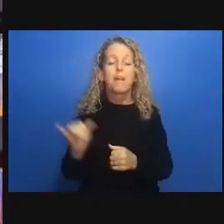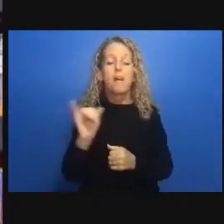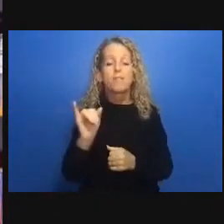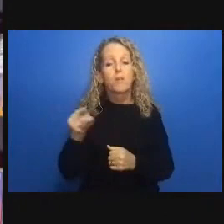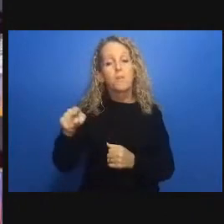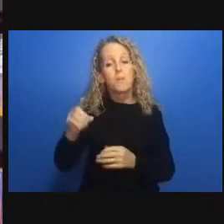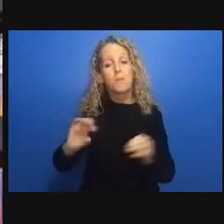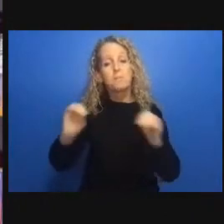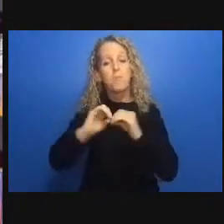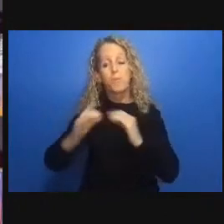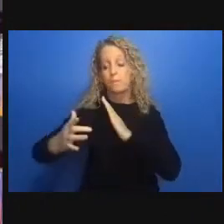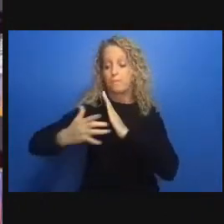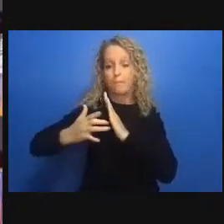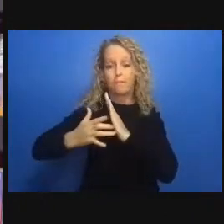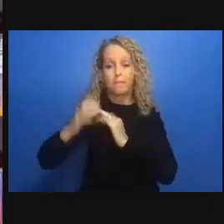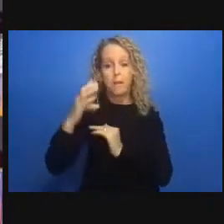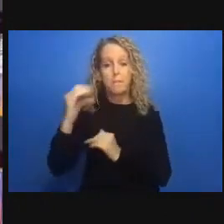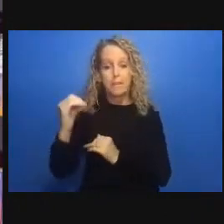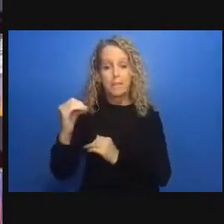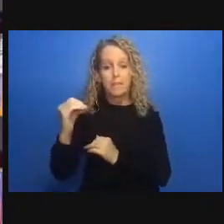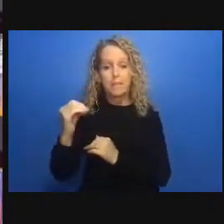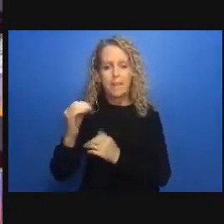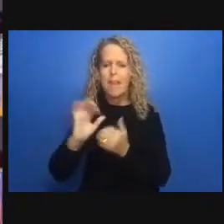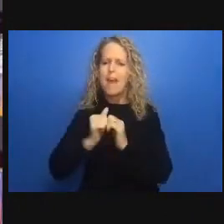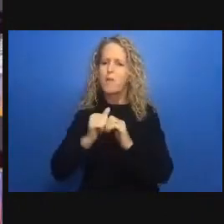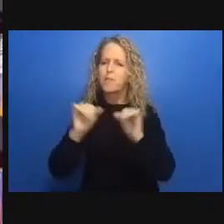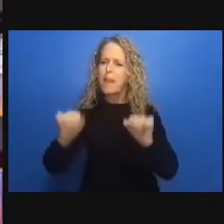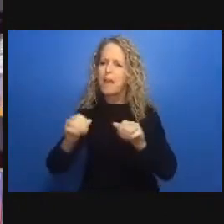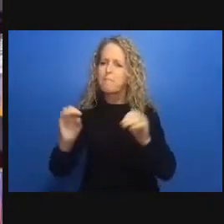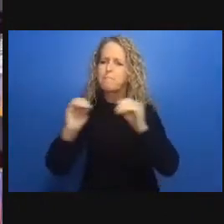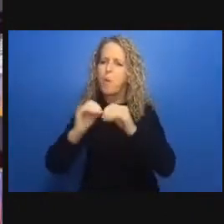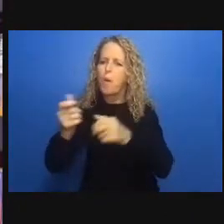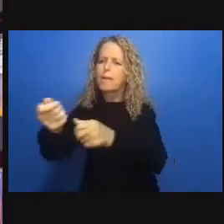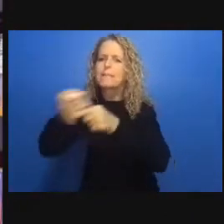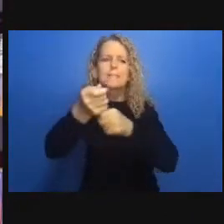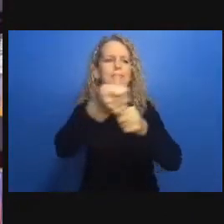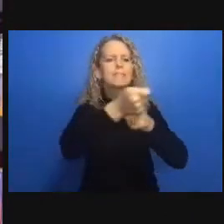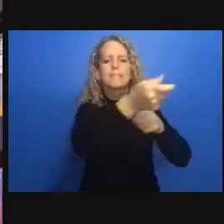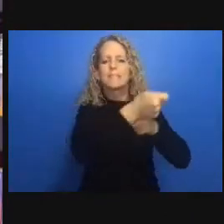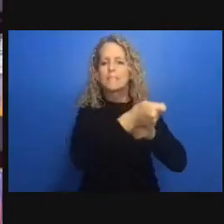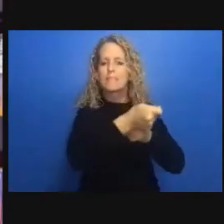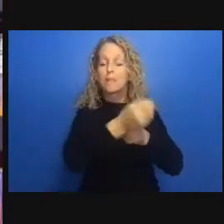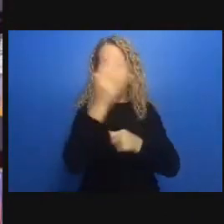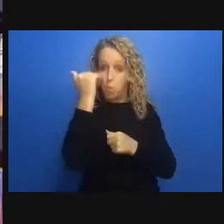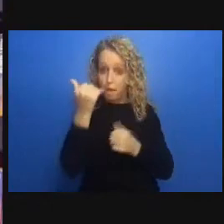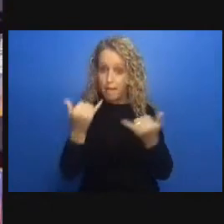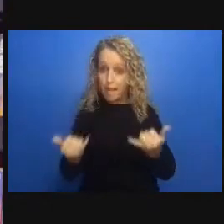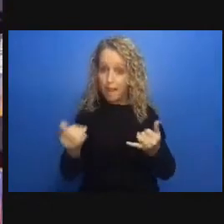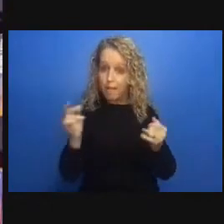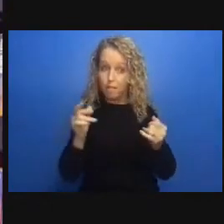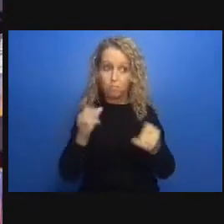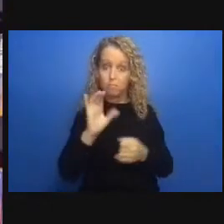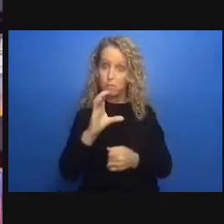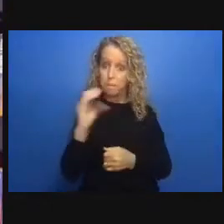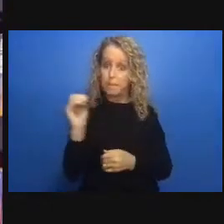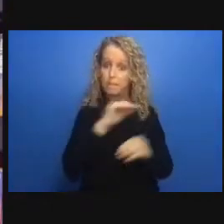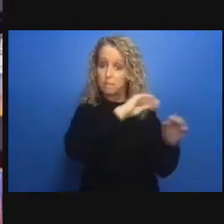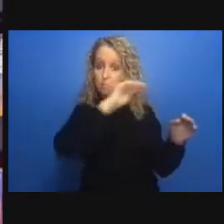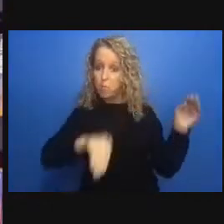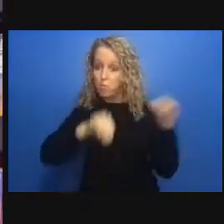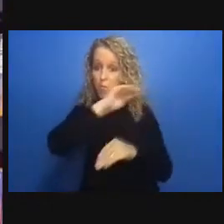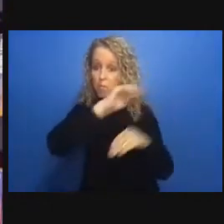interesting thing is, why do anchor tech companies relocate to Atlantic Canada and Nova Scotia?